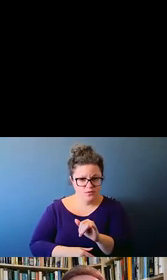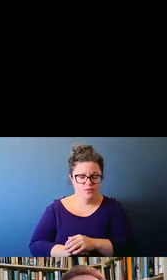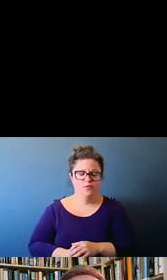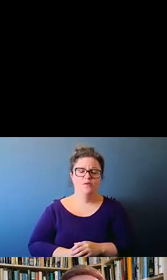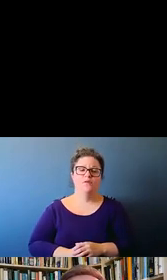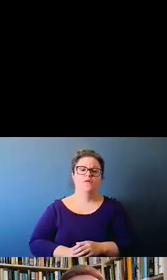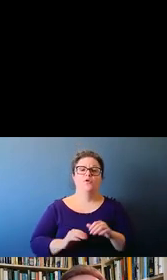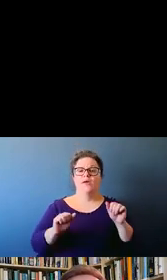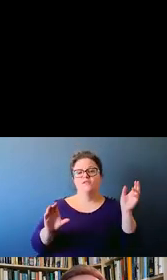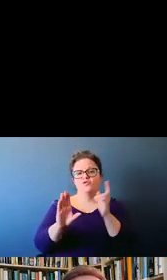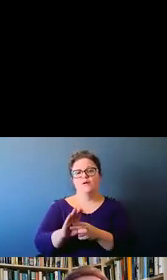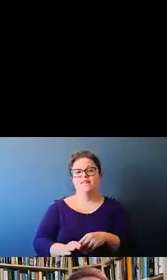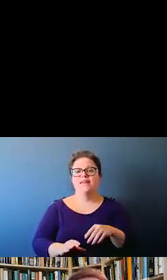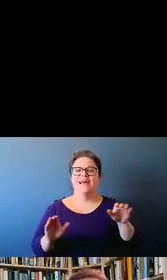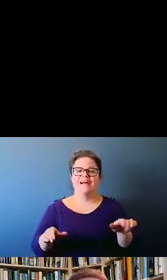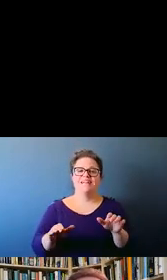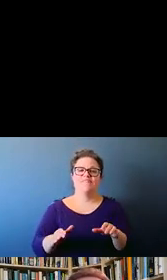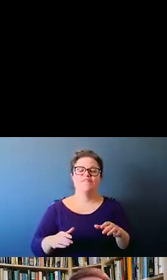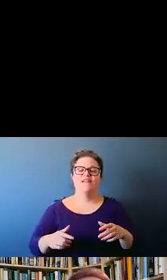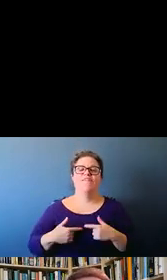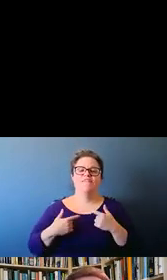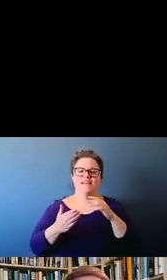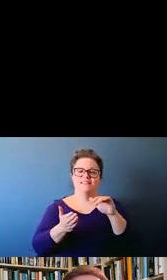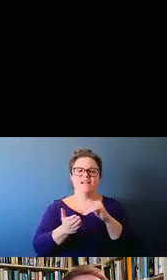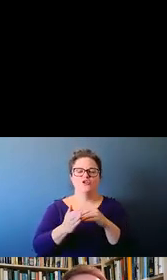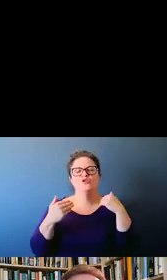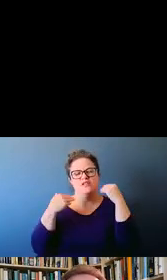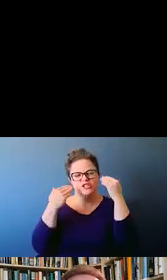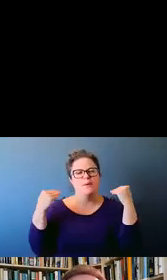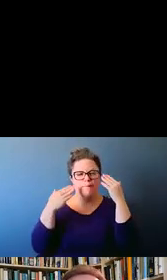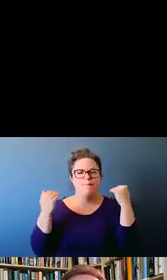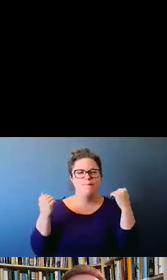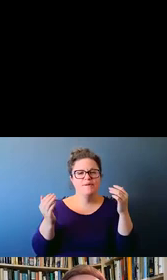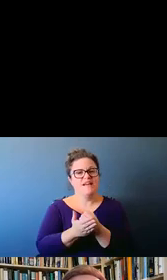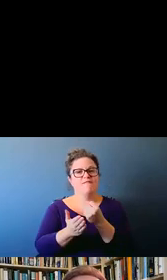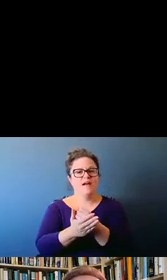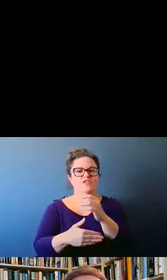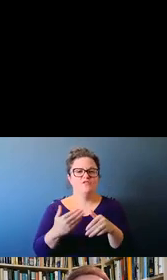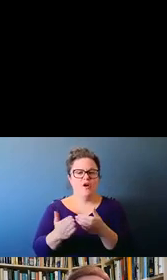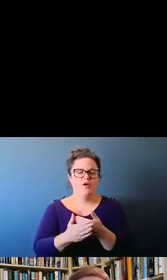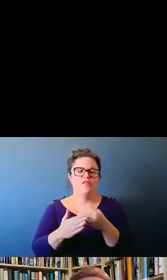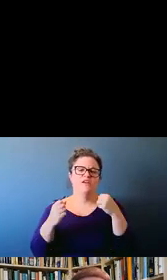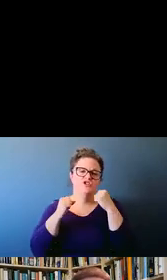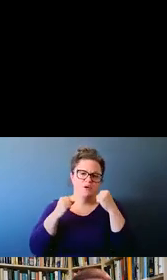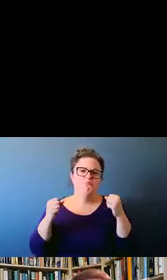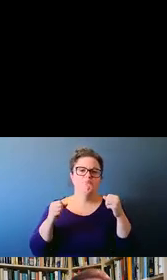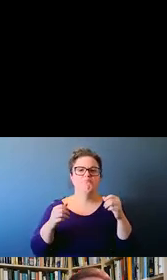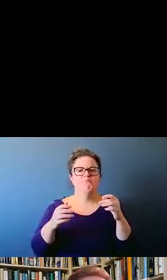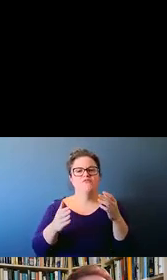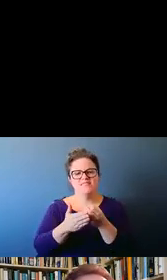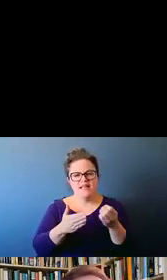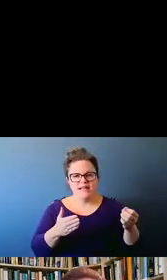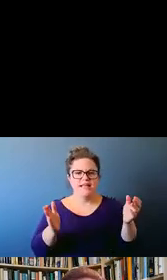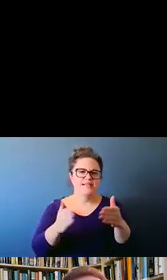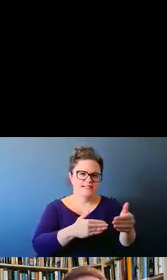the Active Living Center and take advantage of the athletic facilities, that's also a good way to balance